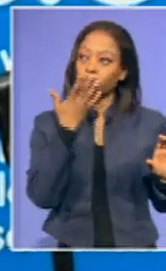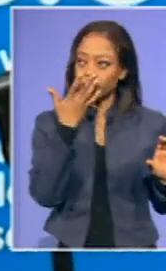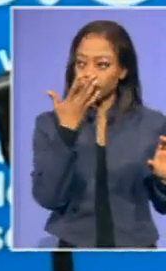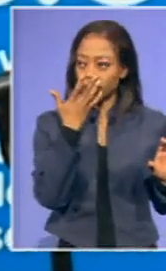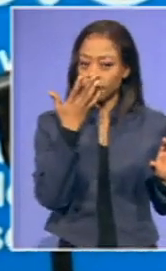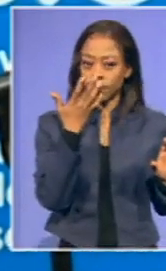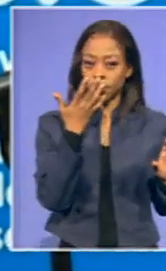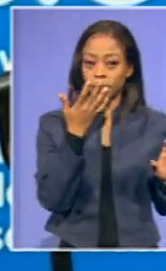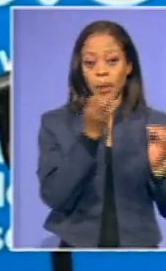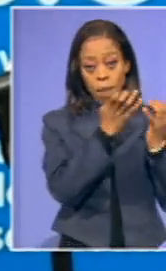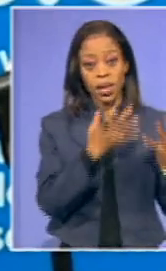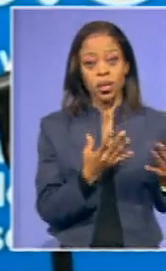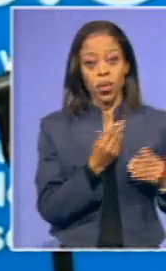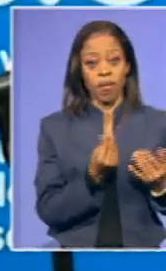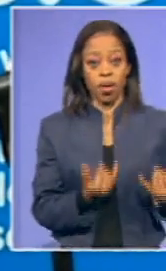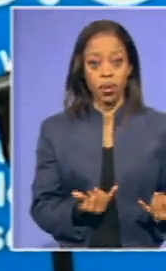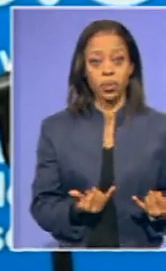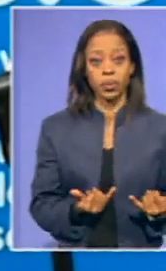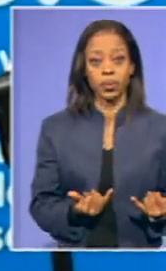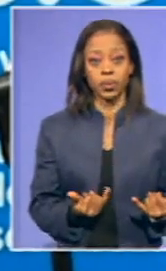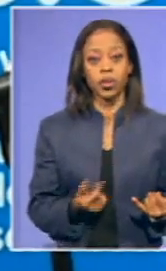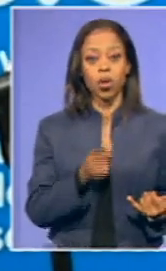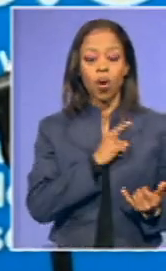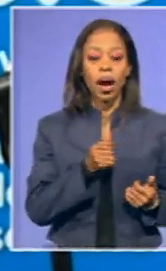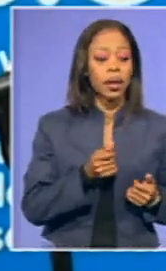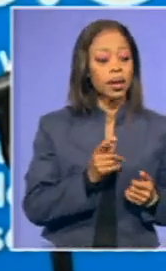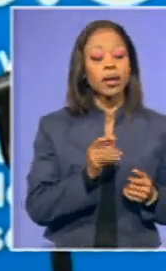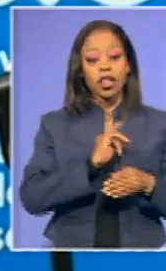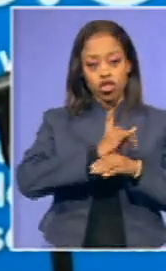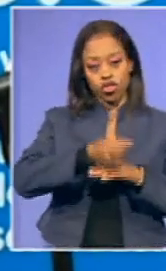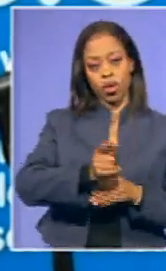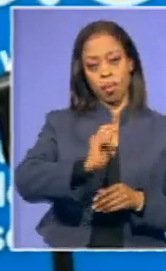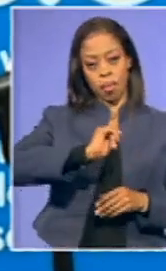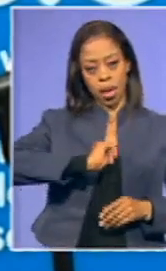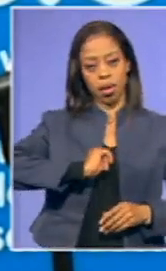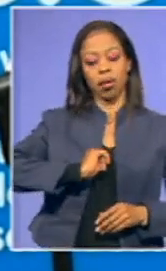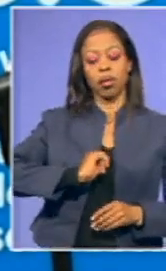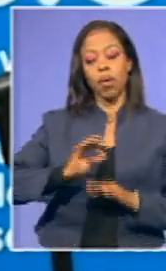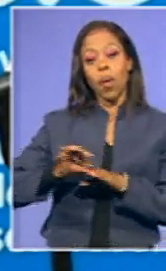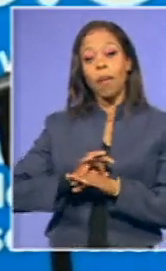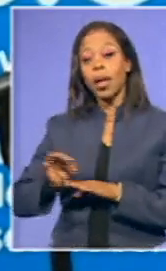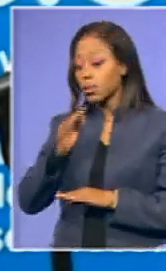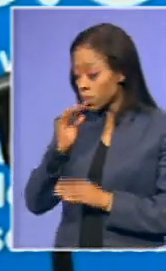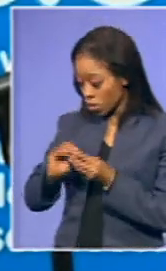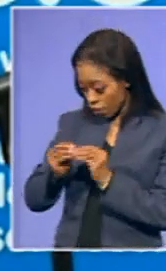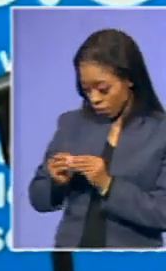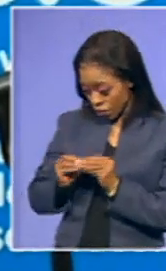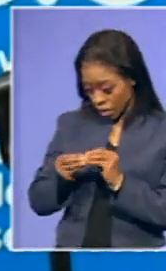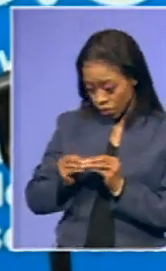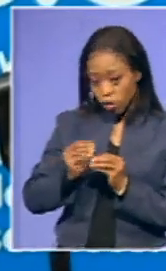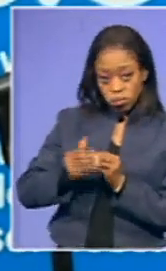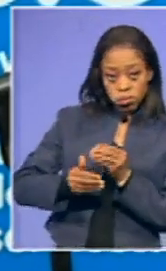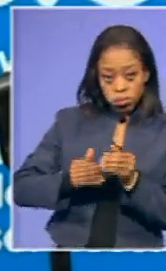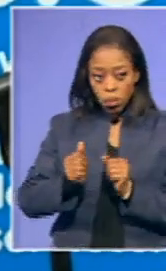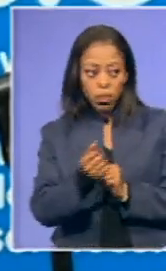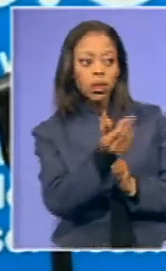the current budget. So for it to be refunded through insurance. So what the plan is, we will fix, and then as we fix, we